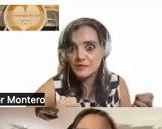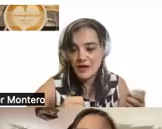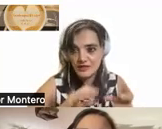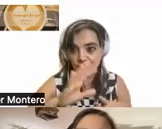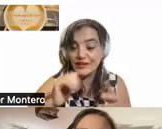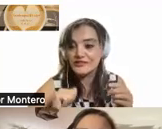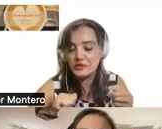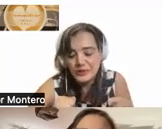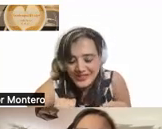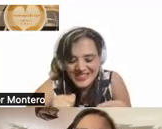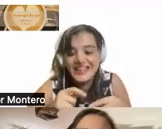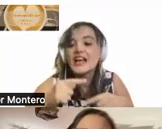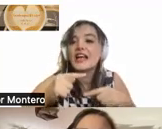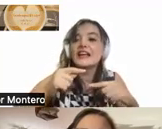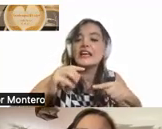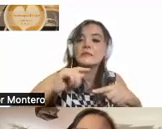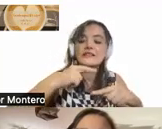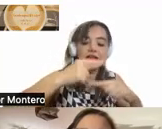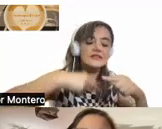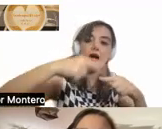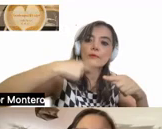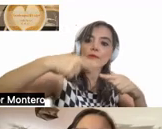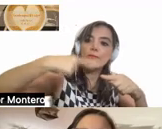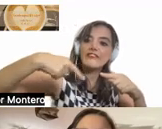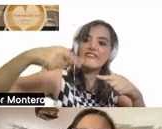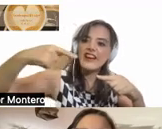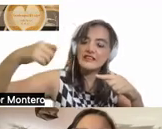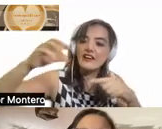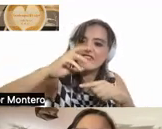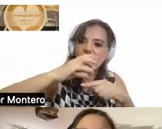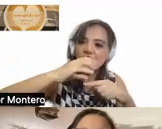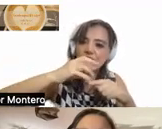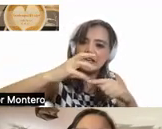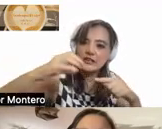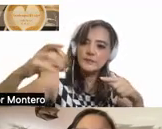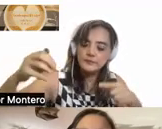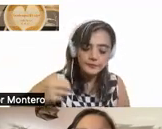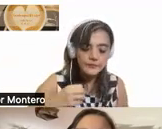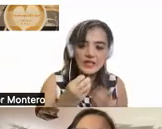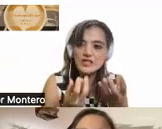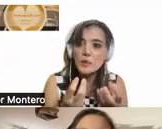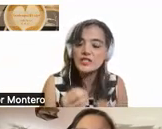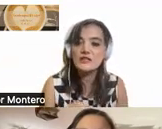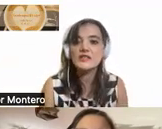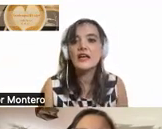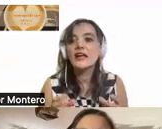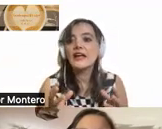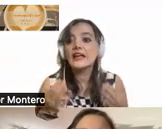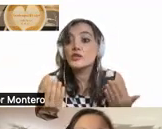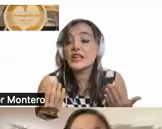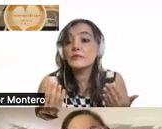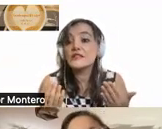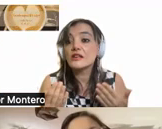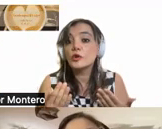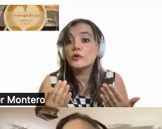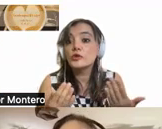mielinizada in Spanish for my interpreters. It means that it's covered by fat, a fatty substance.